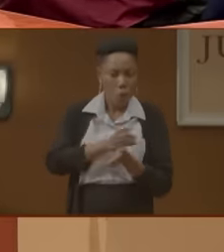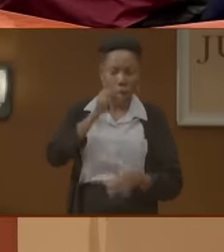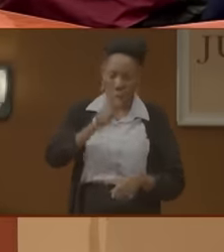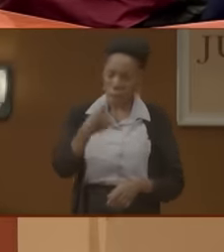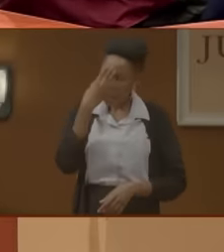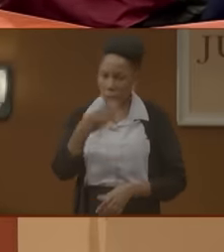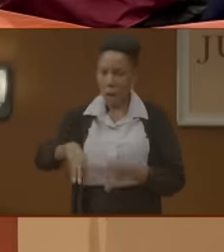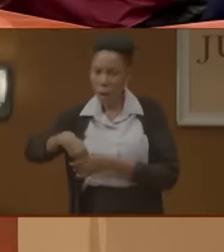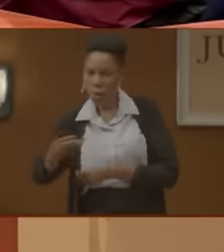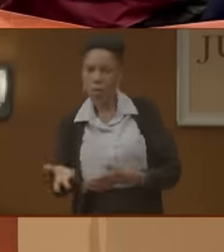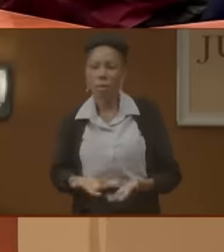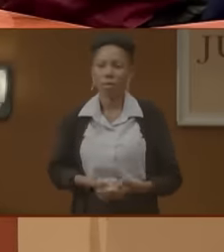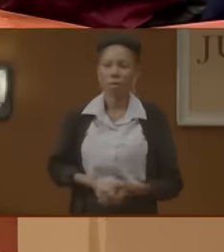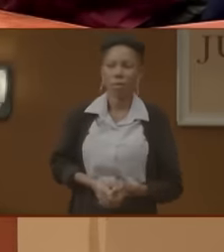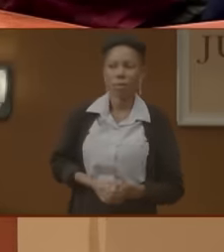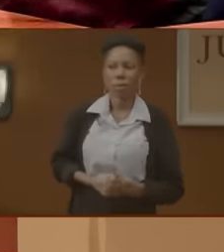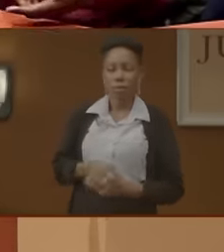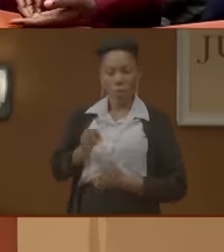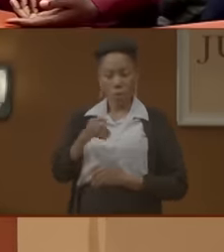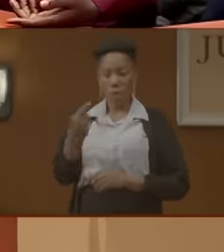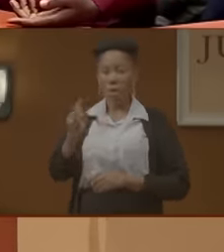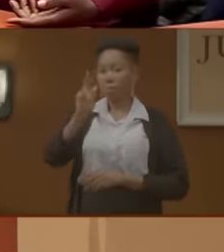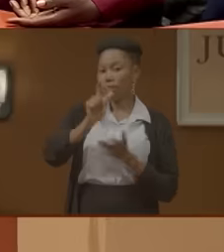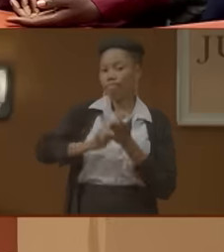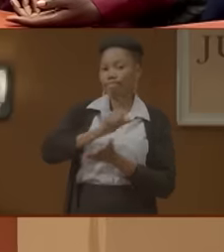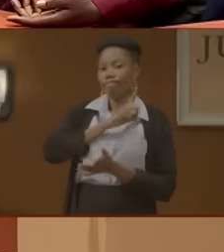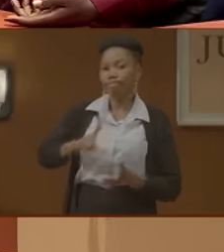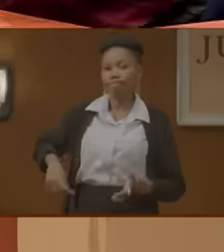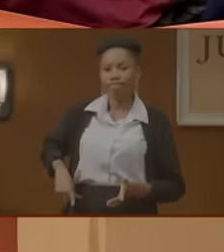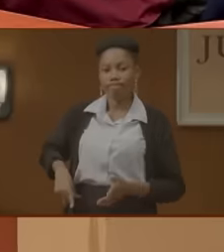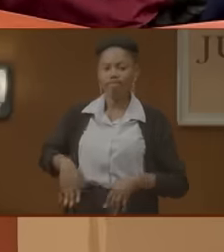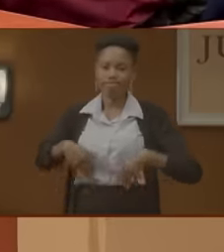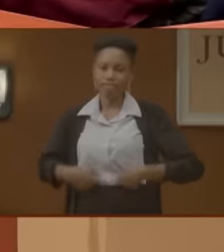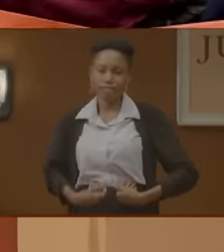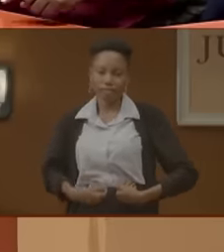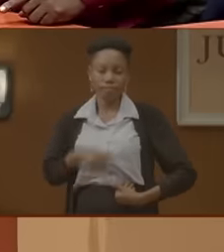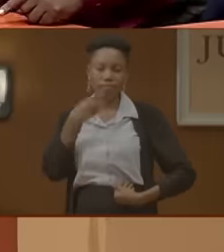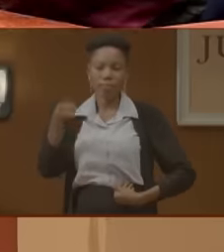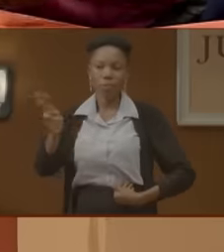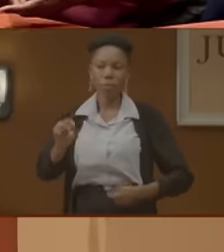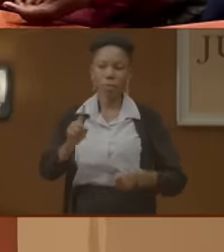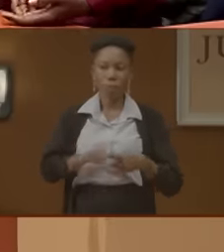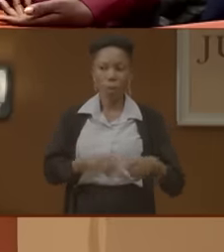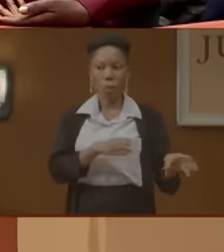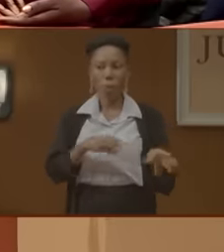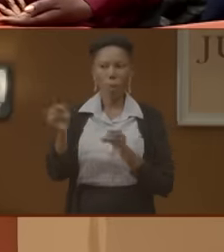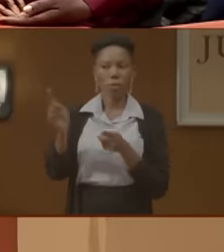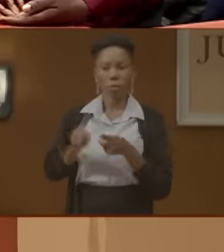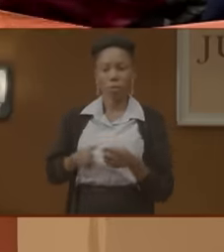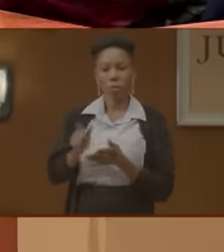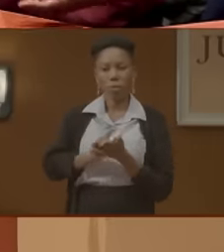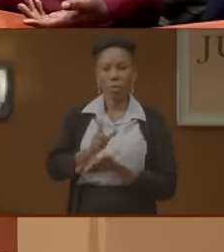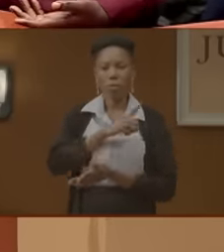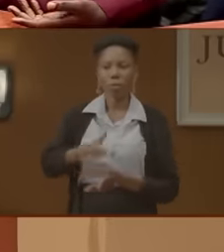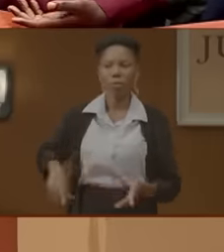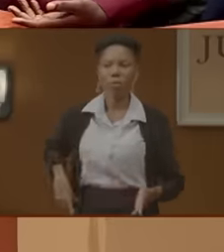This thing will go on and on. The landlord got fed up and gave us quick notice. We left that place and moved to another place. The same problem we're having with the landlord